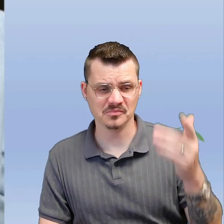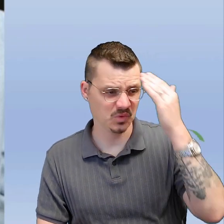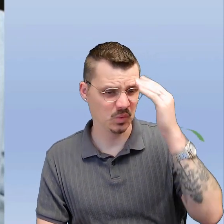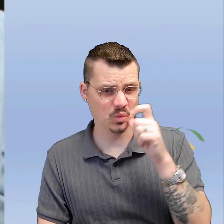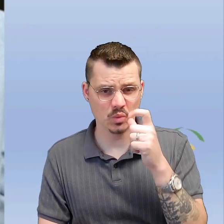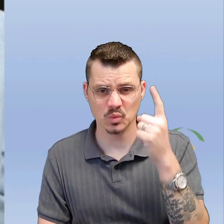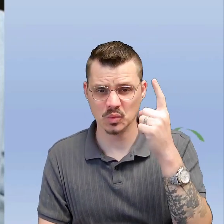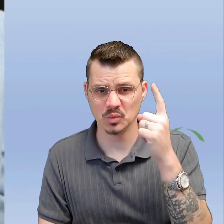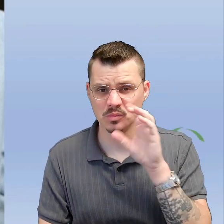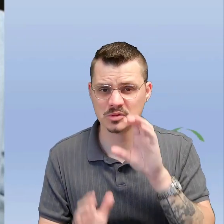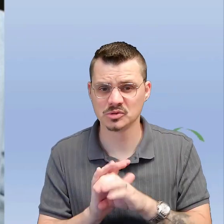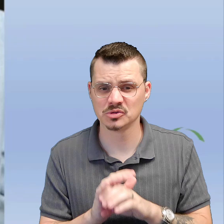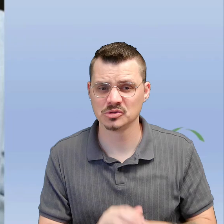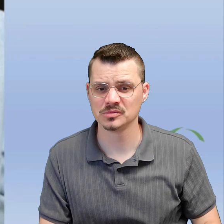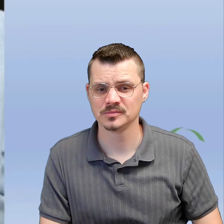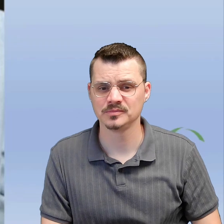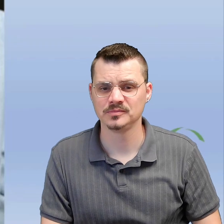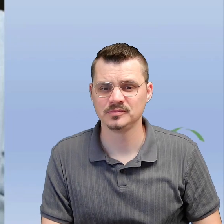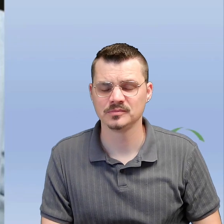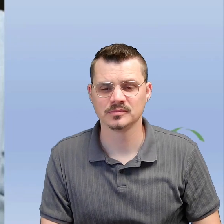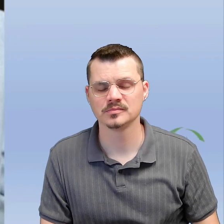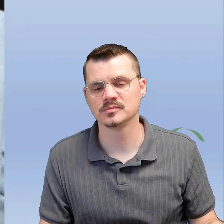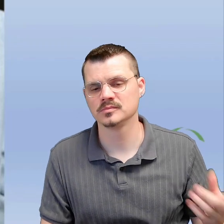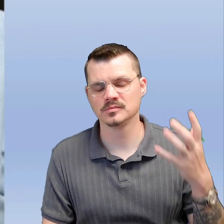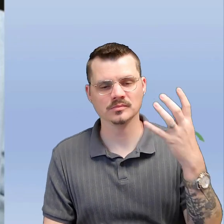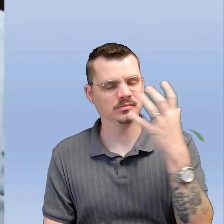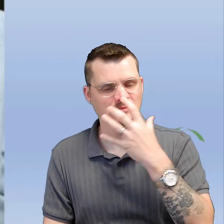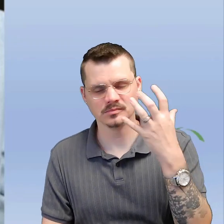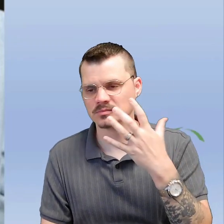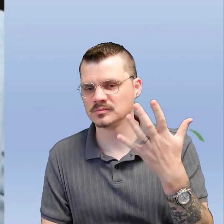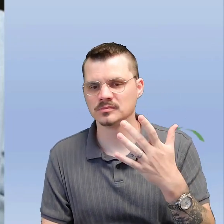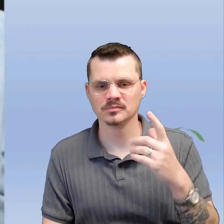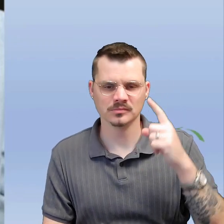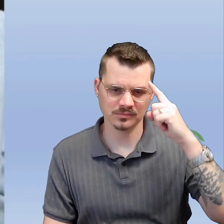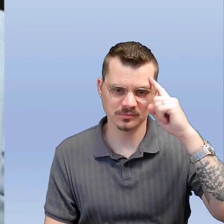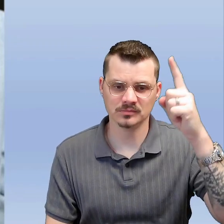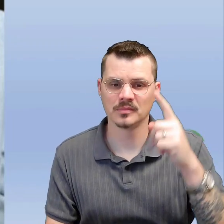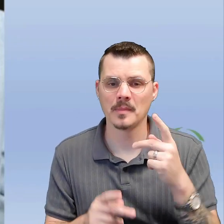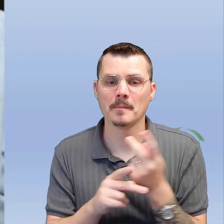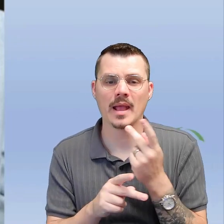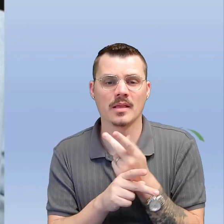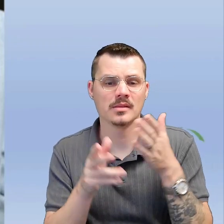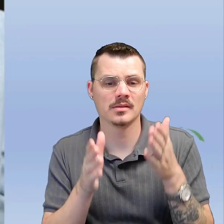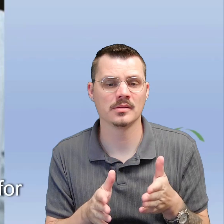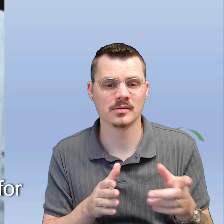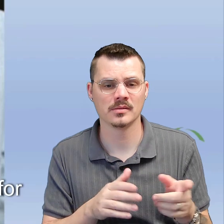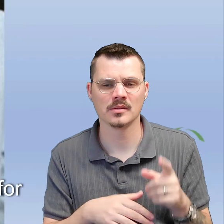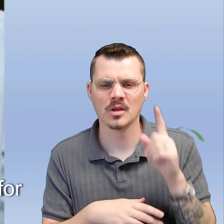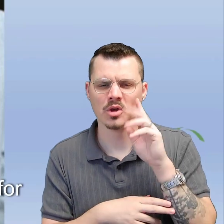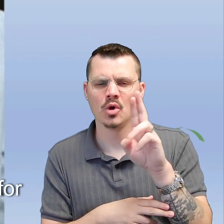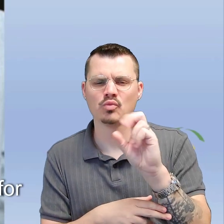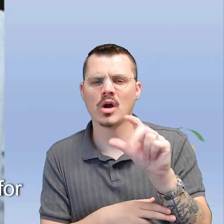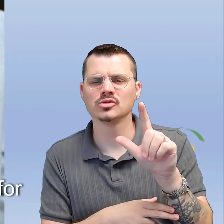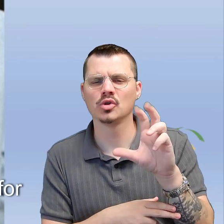Anybody remember who this is? Absolutely fabulously brilliant mathematician. I think